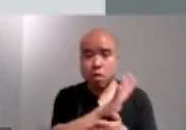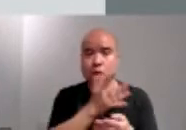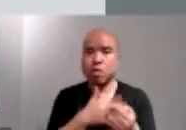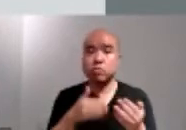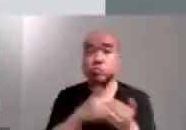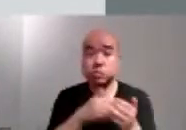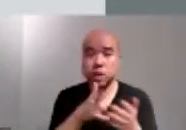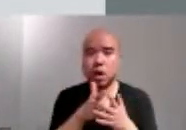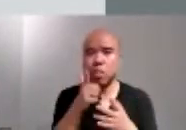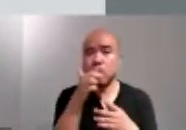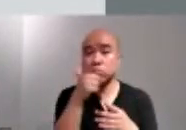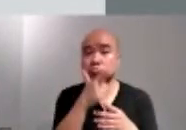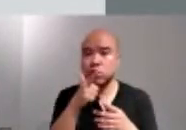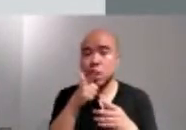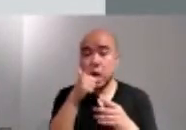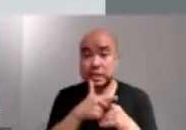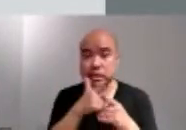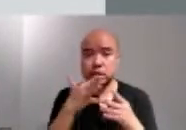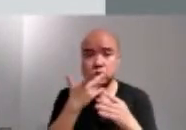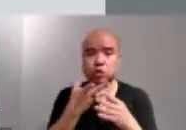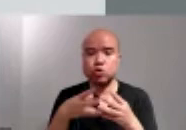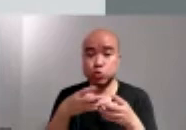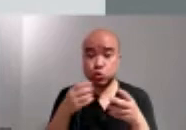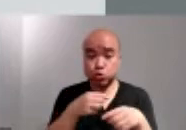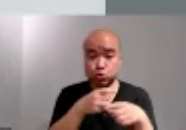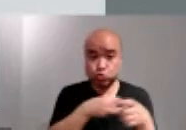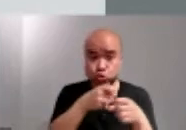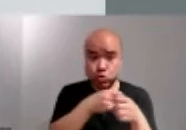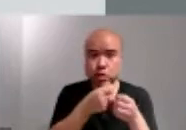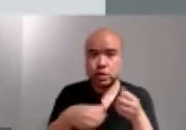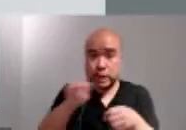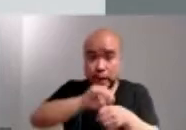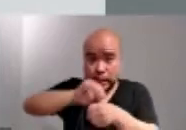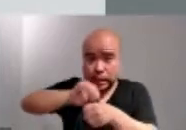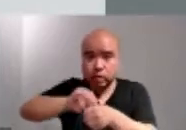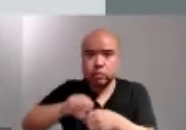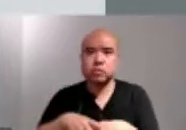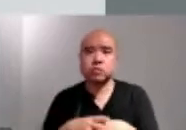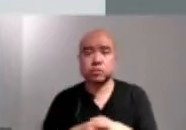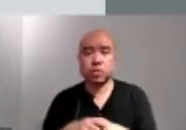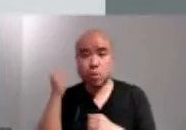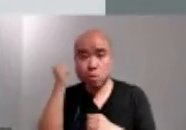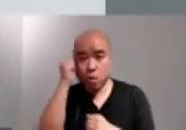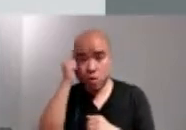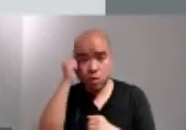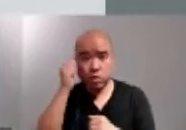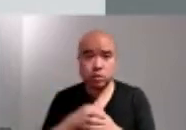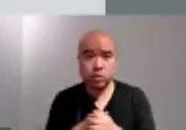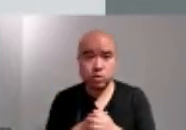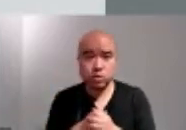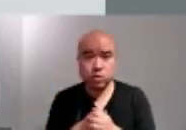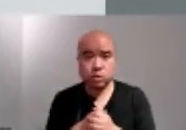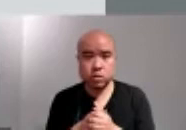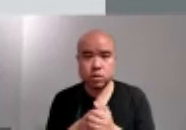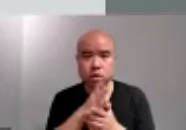that social entrepreneurs faces. The first is to balance economic and social values. Since